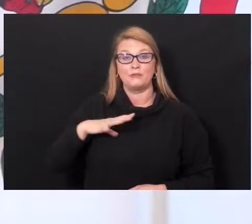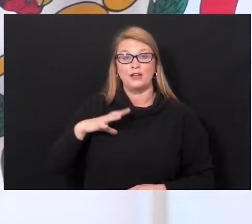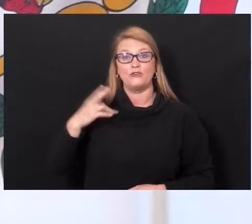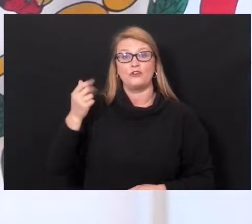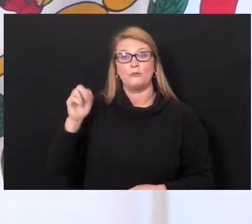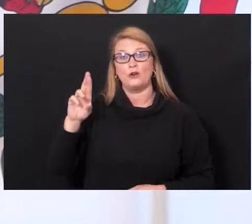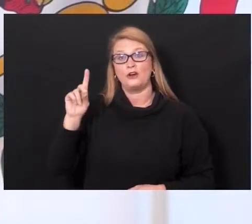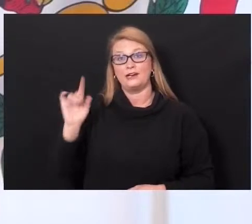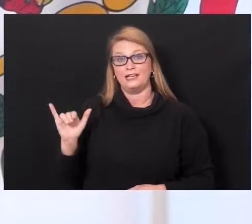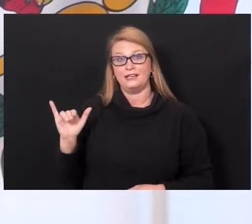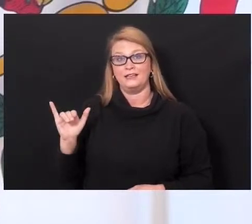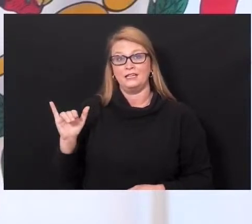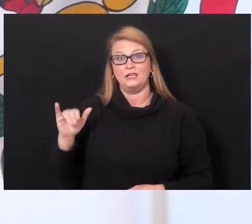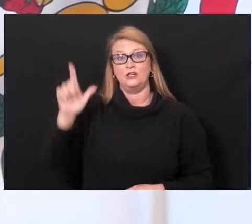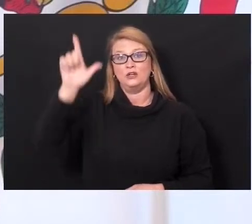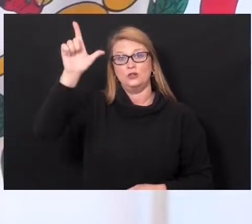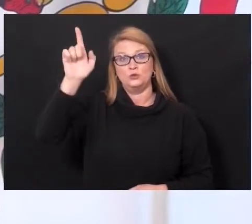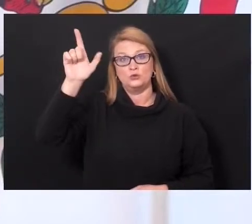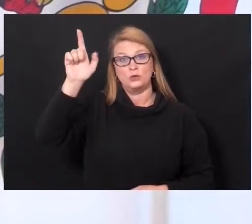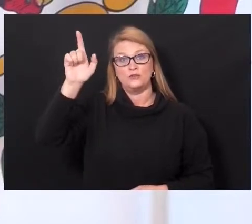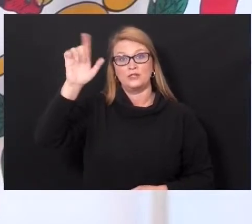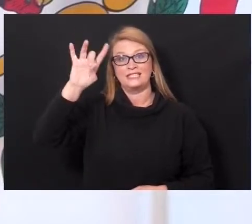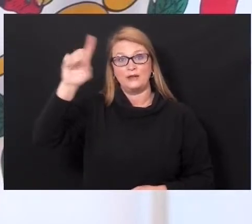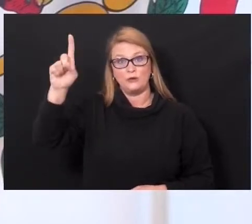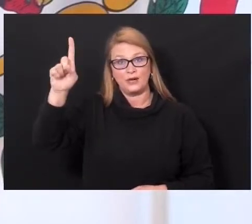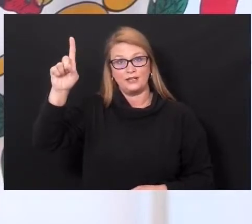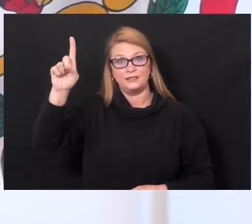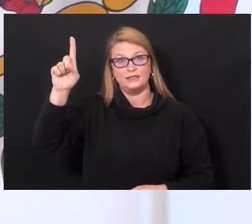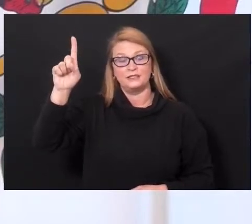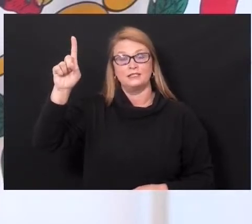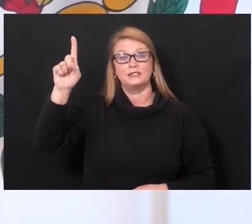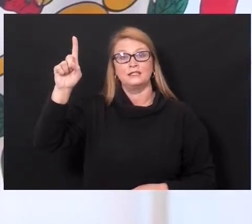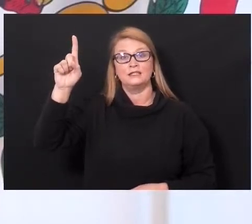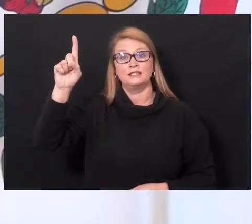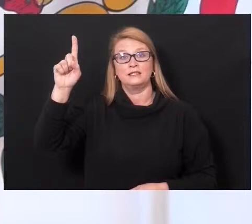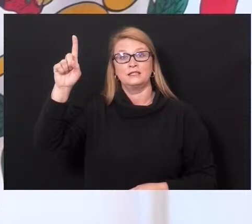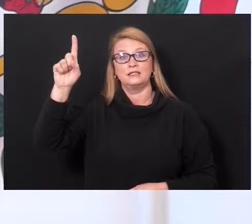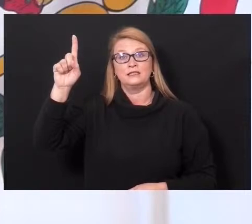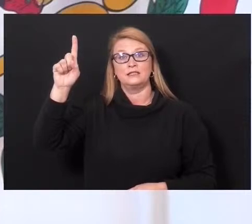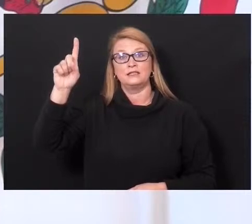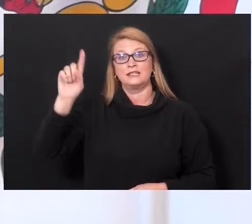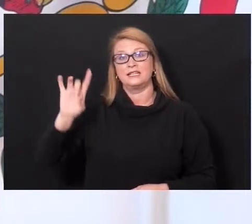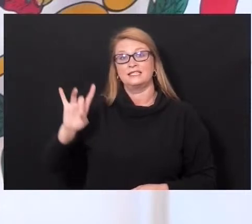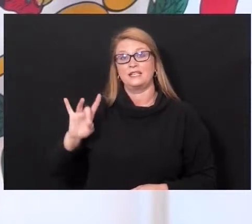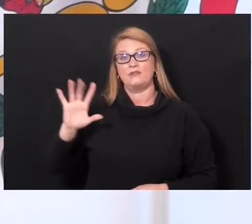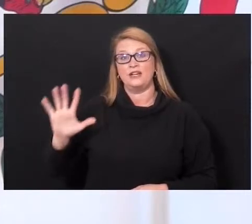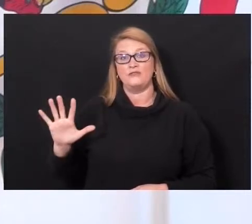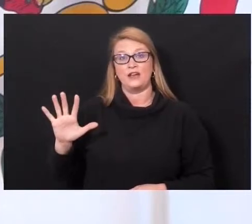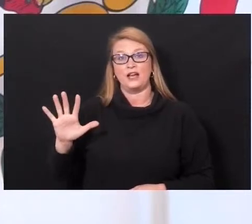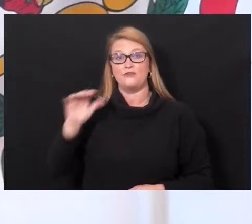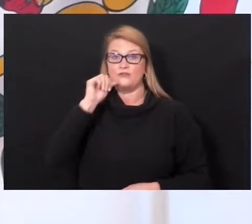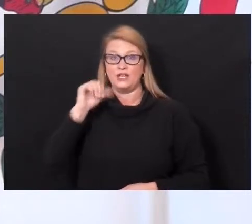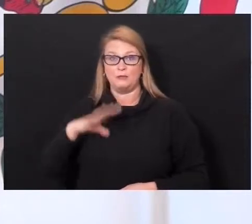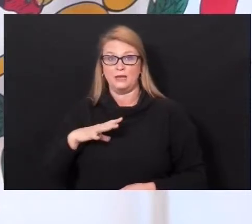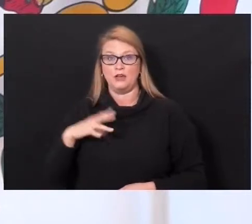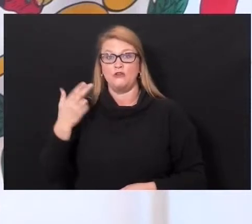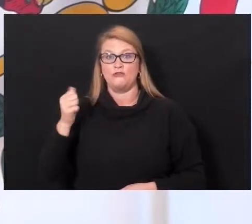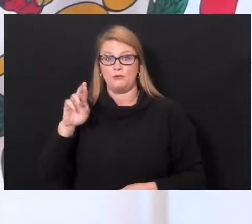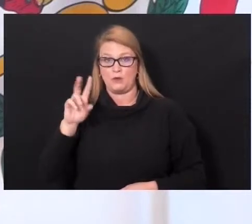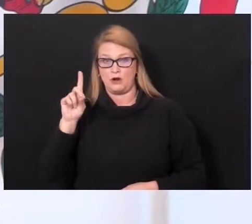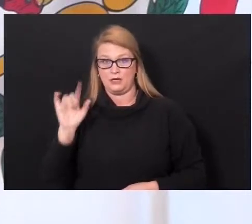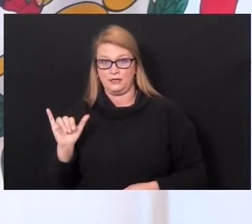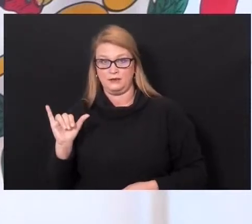Hardy County. Our 21st 181st death is a 75-year-old female from Hardy